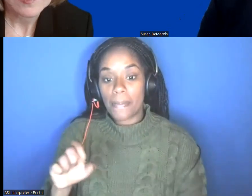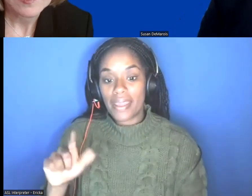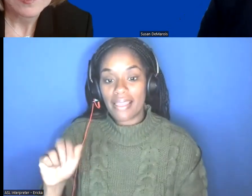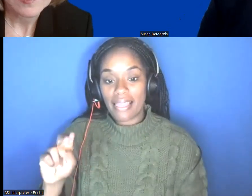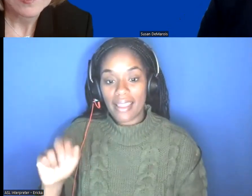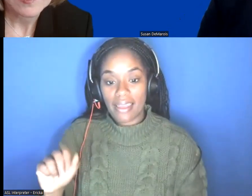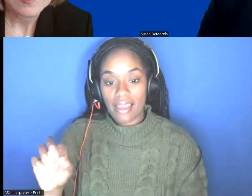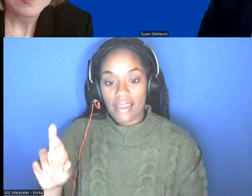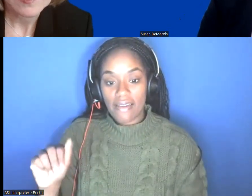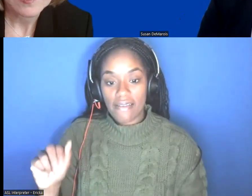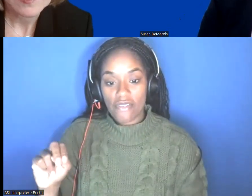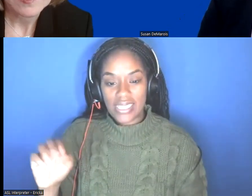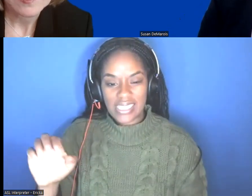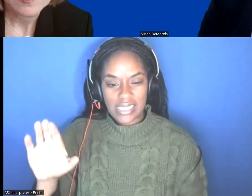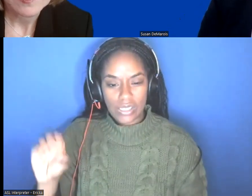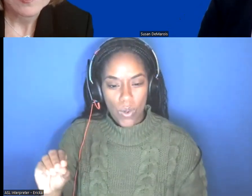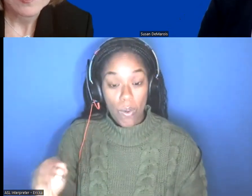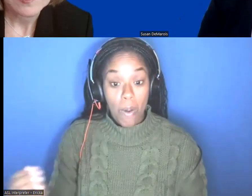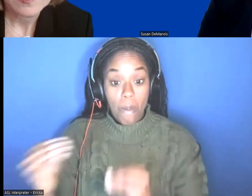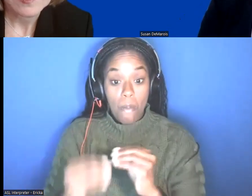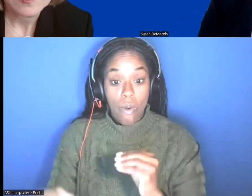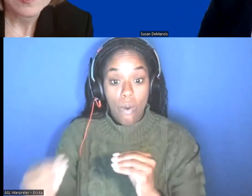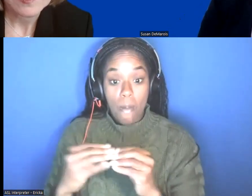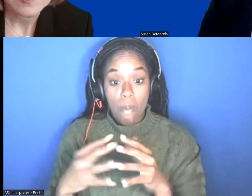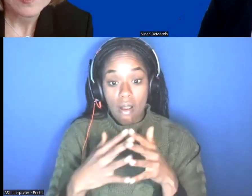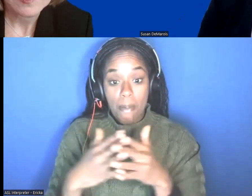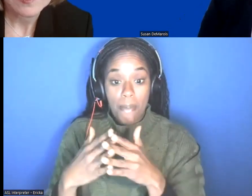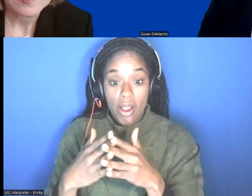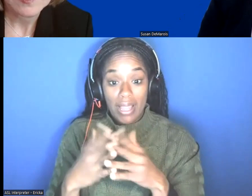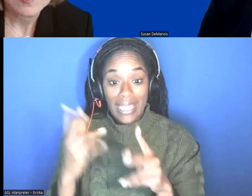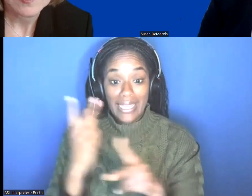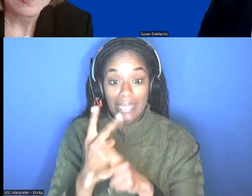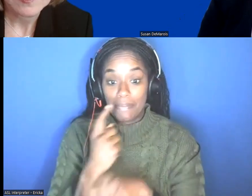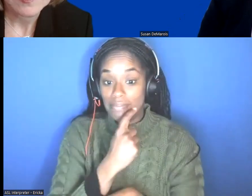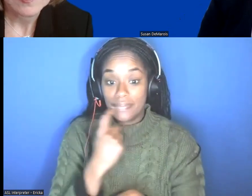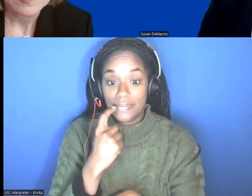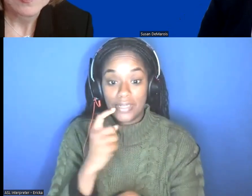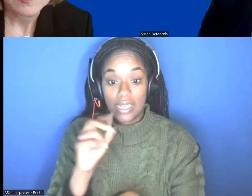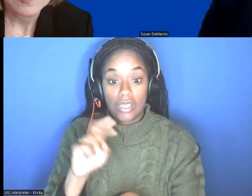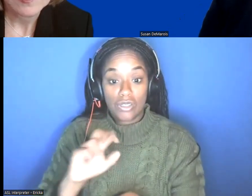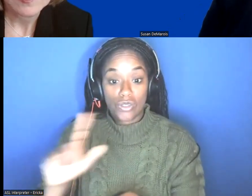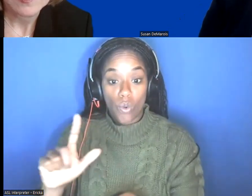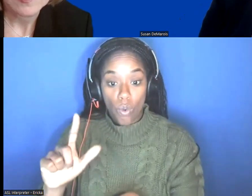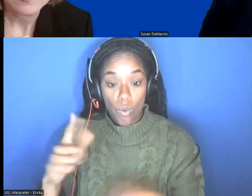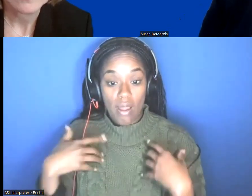Francisco. With more and more Americans retaining their teeth, is oral health care being considered in the